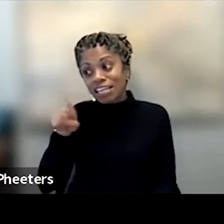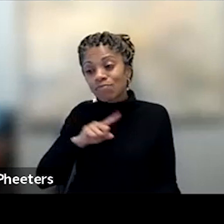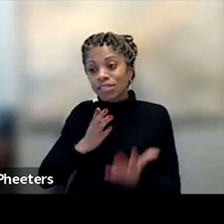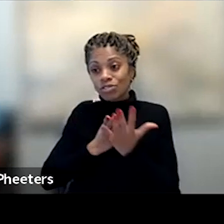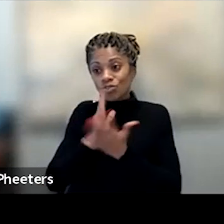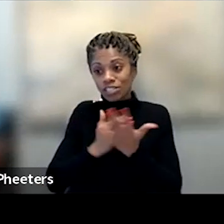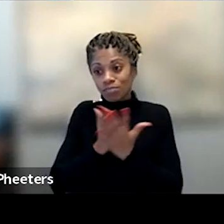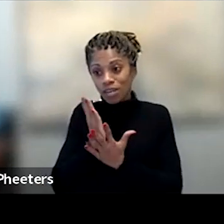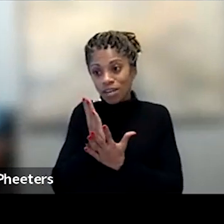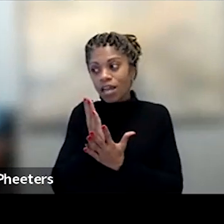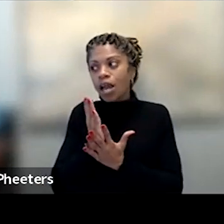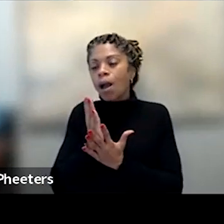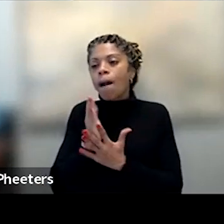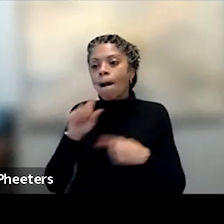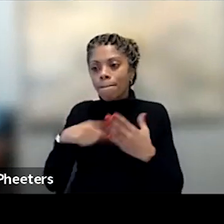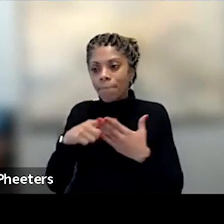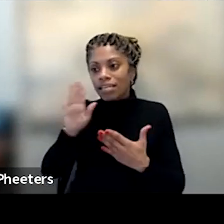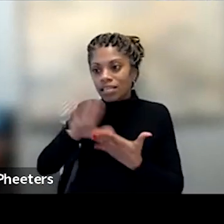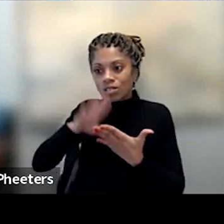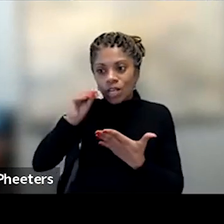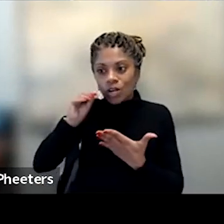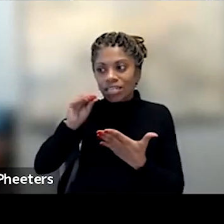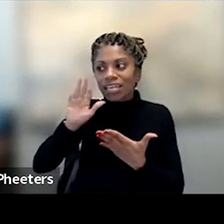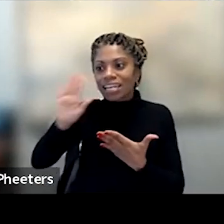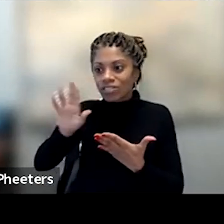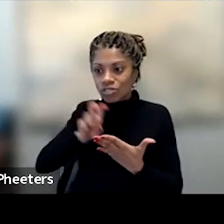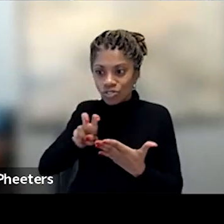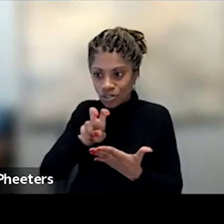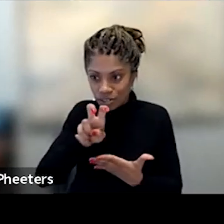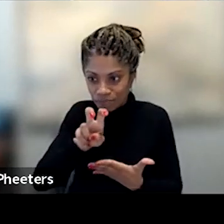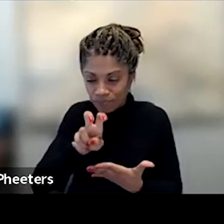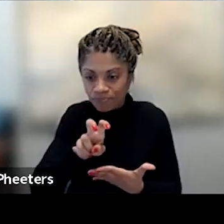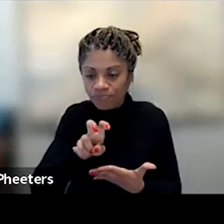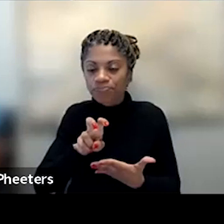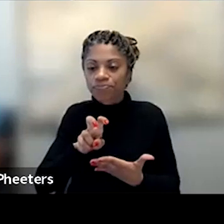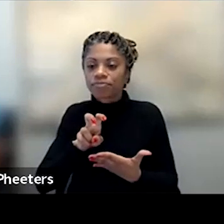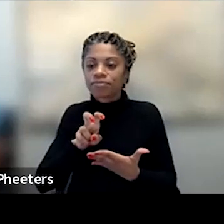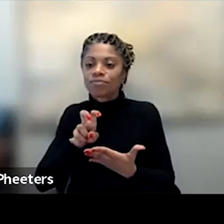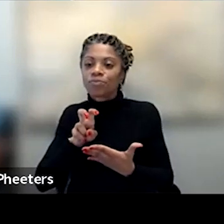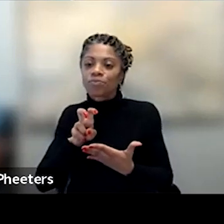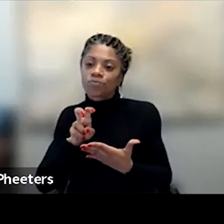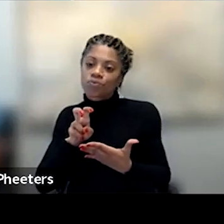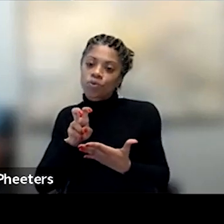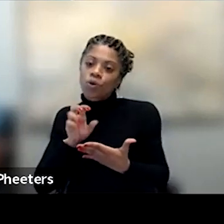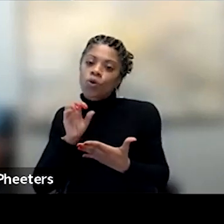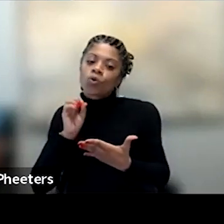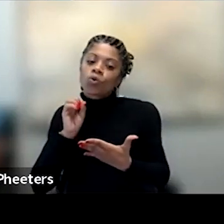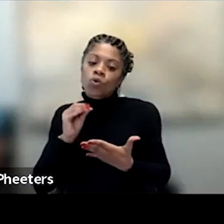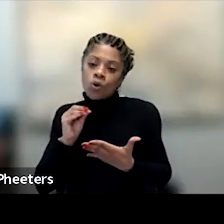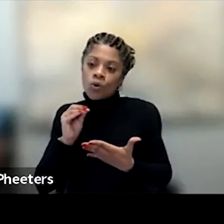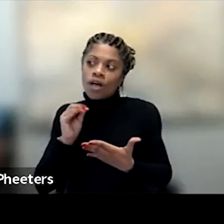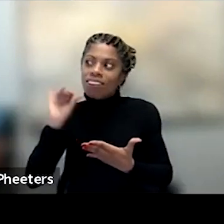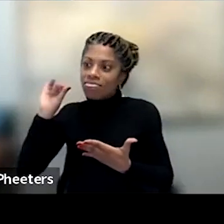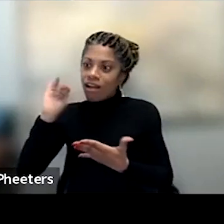journey and learning. And so that brings me to exactly what I wanted to say here is